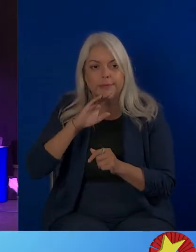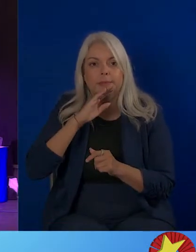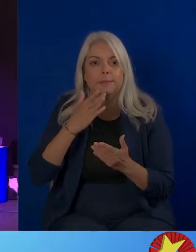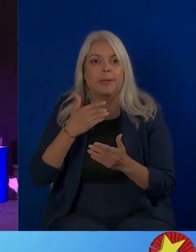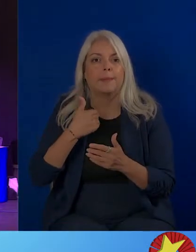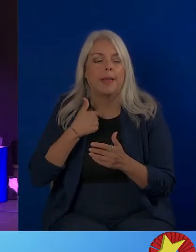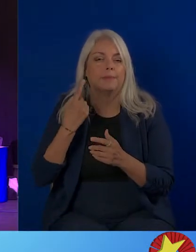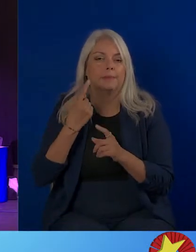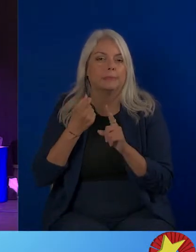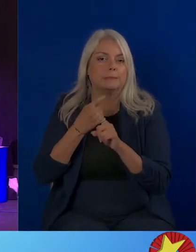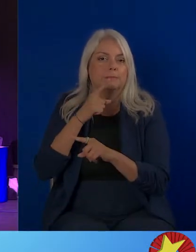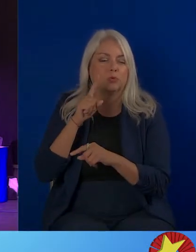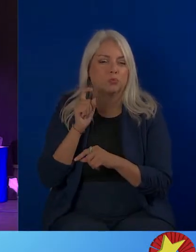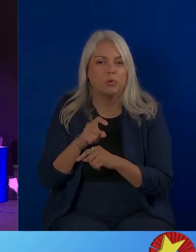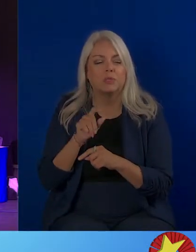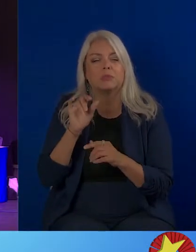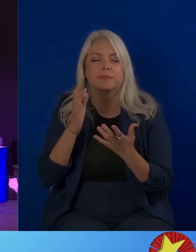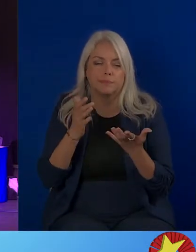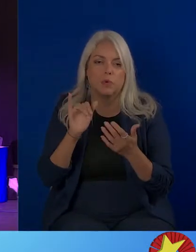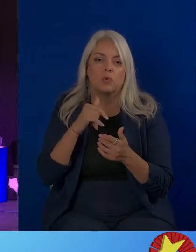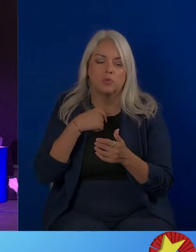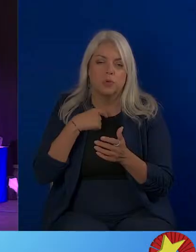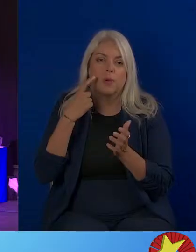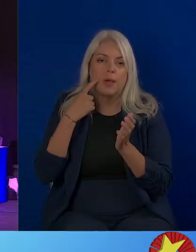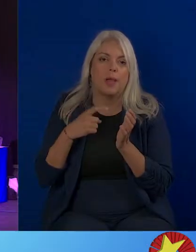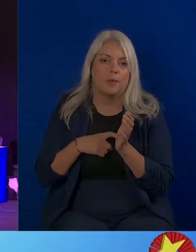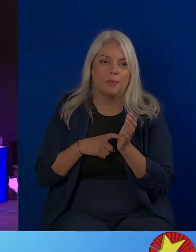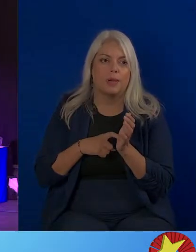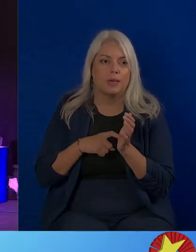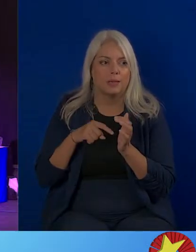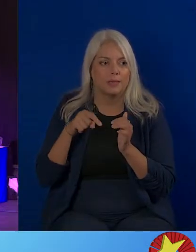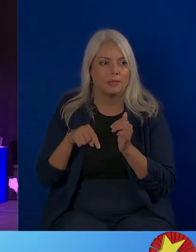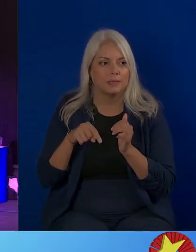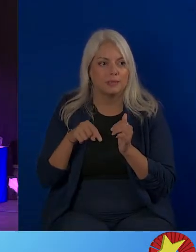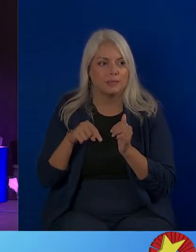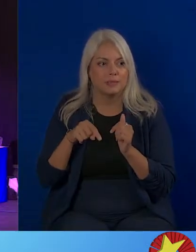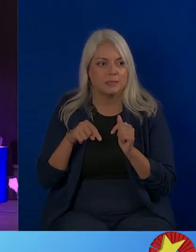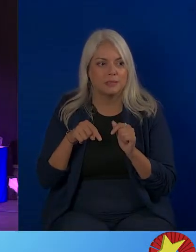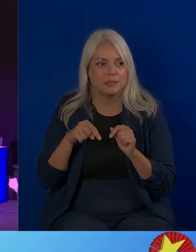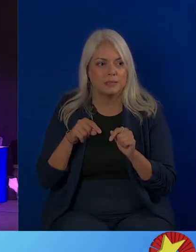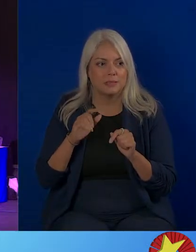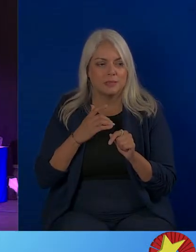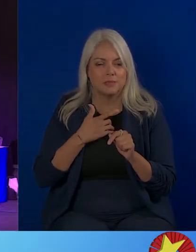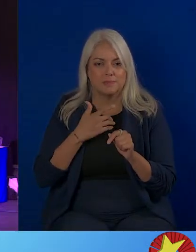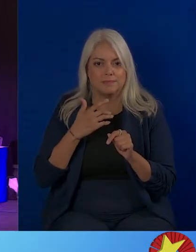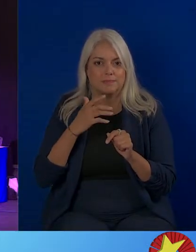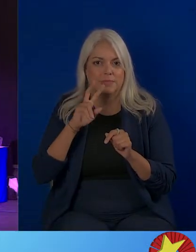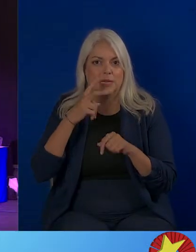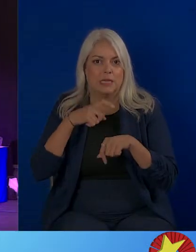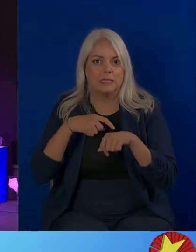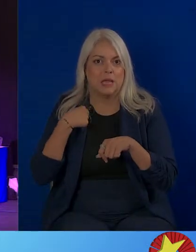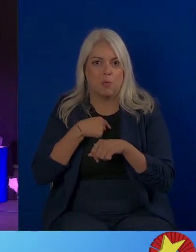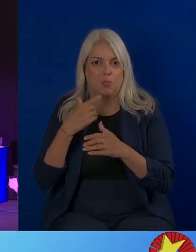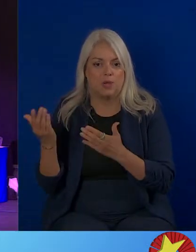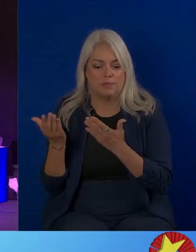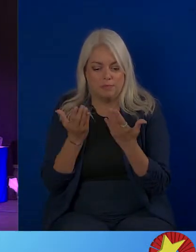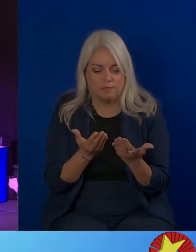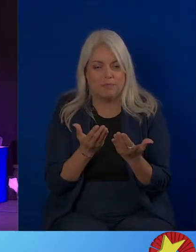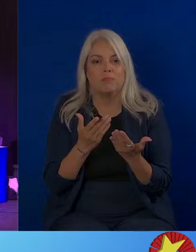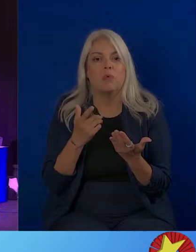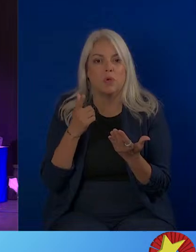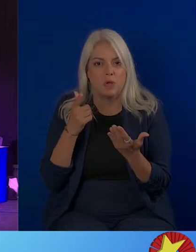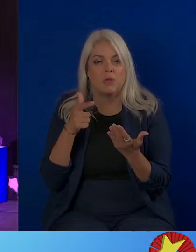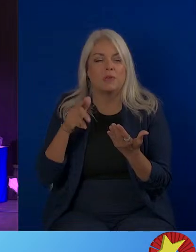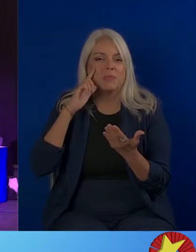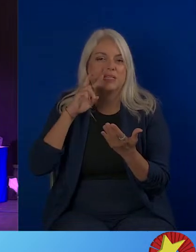question. I also recognize that this is the second reading of these, and so they've already had one chance to go through.